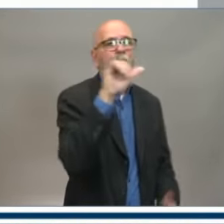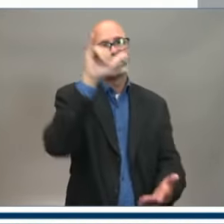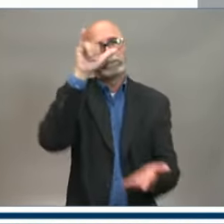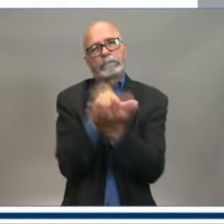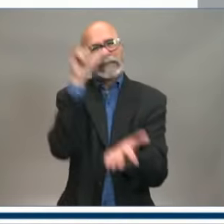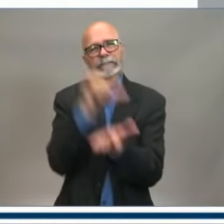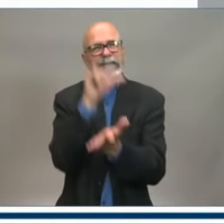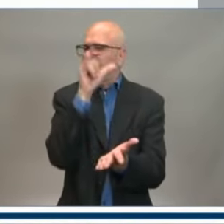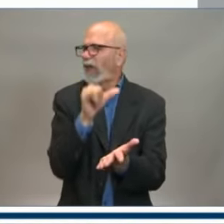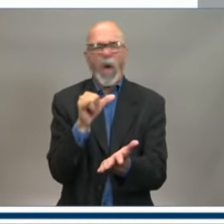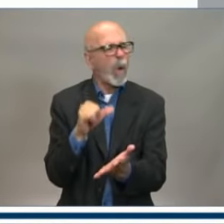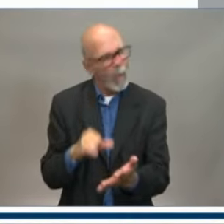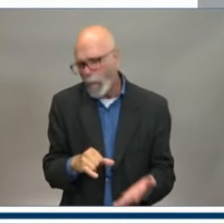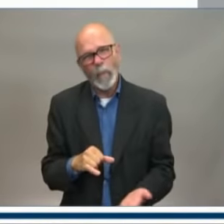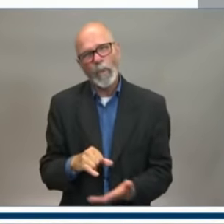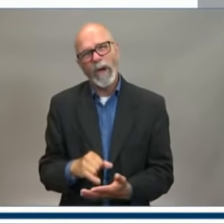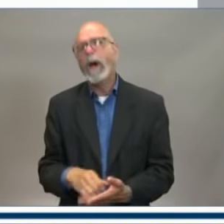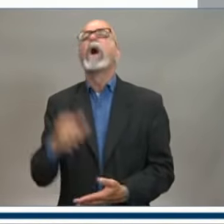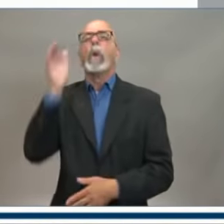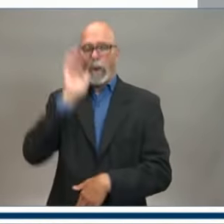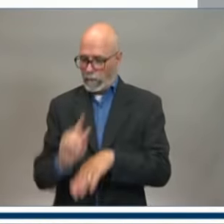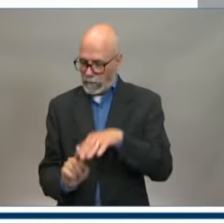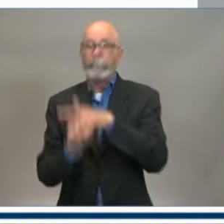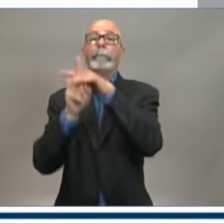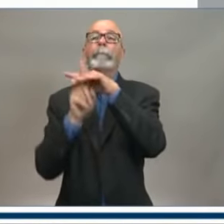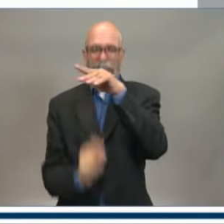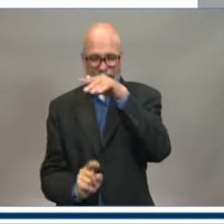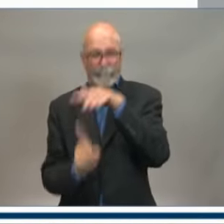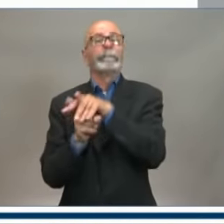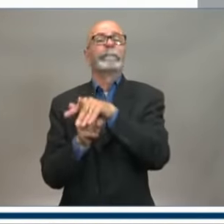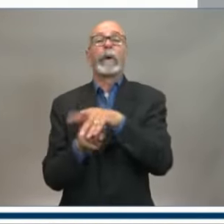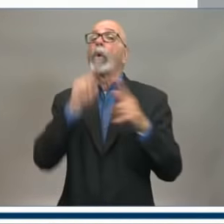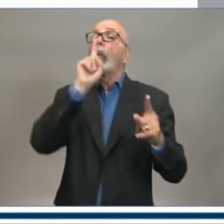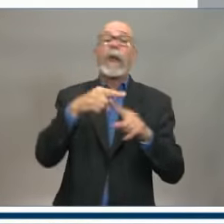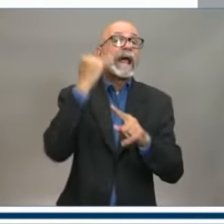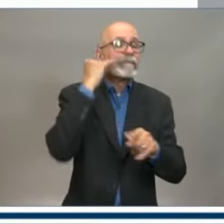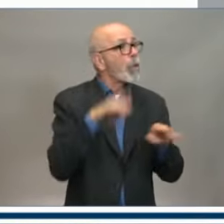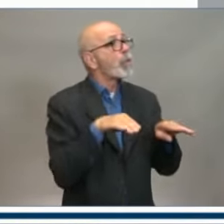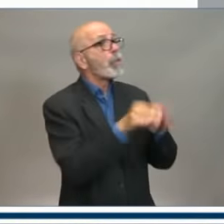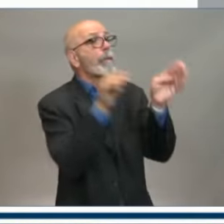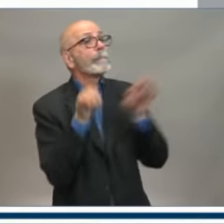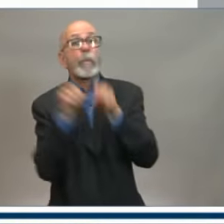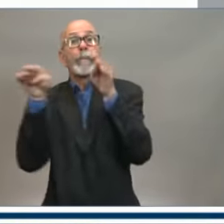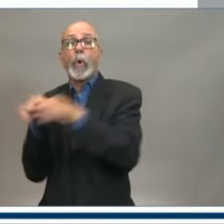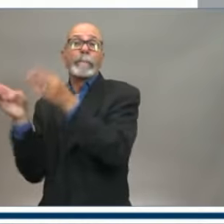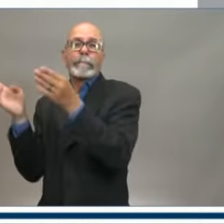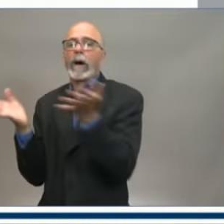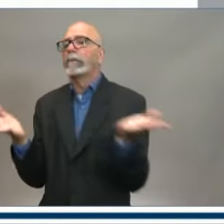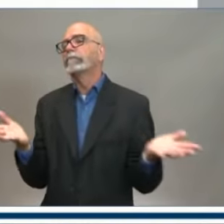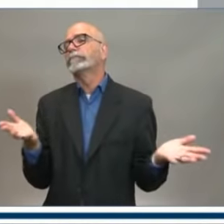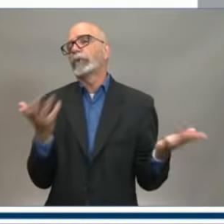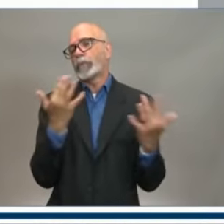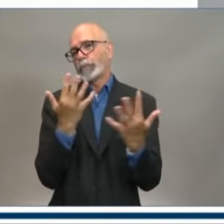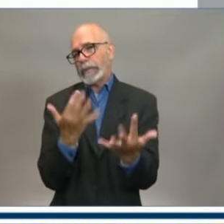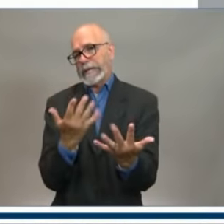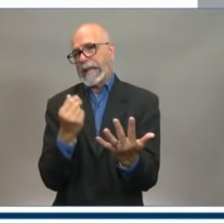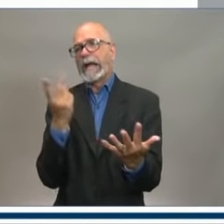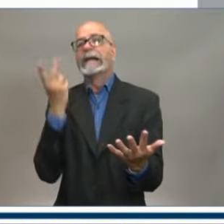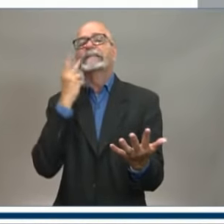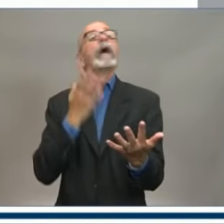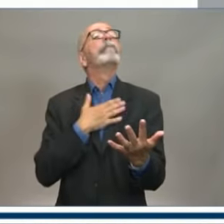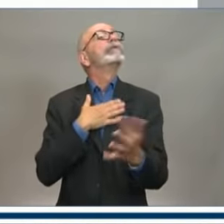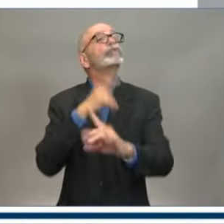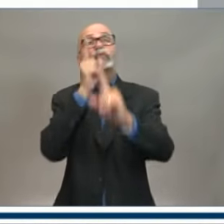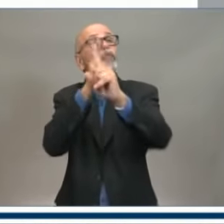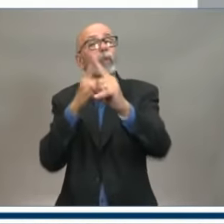more cases as we reopen things. But our objective is to actually maintain a strong surveillance